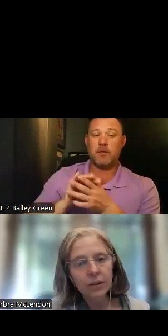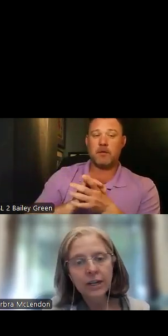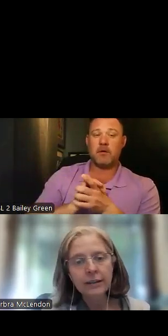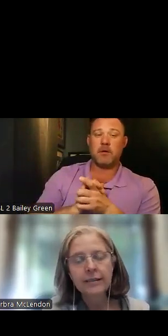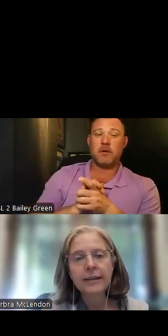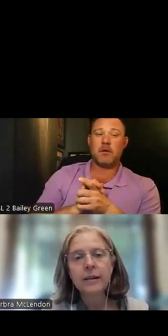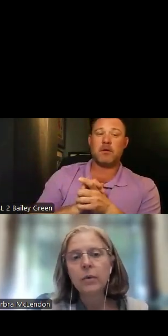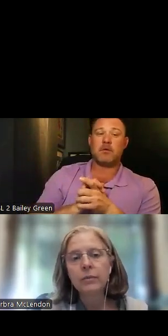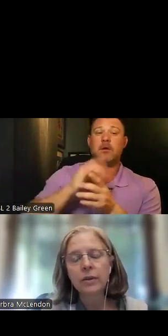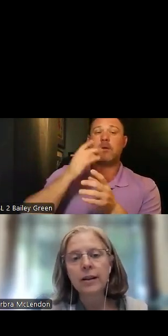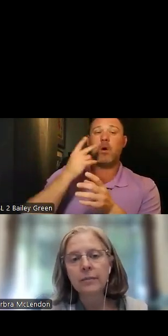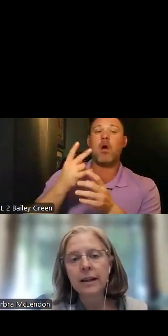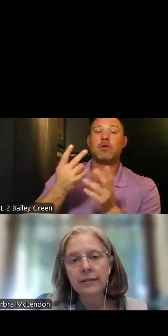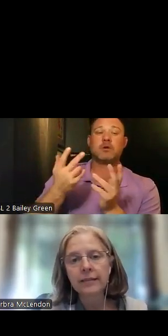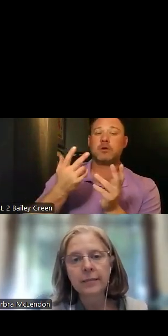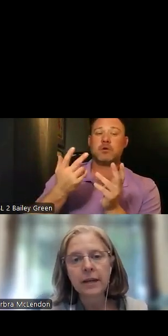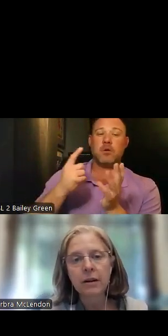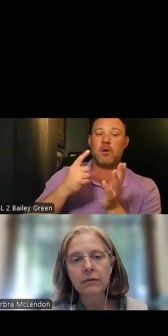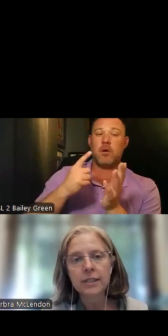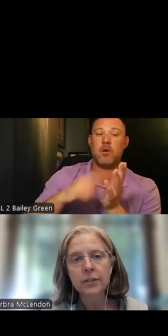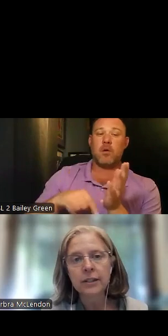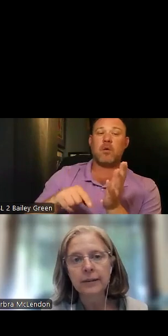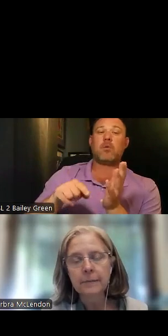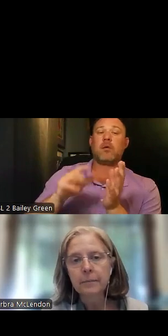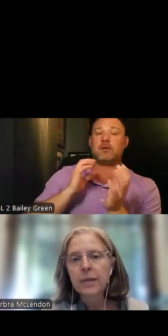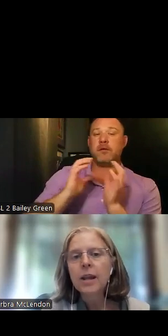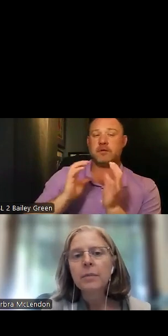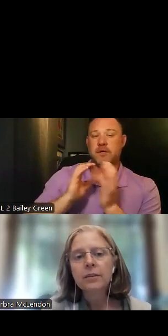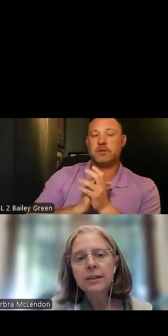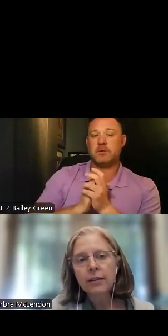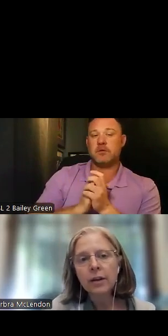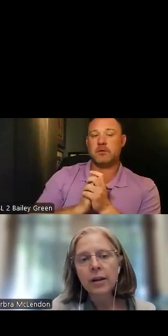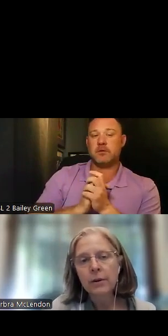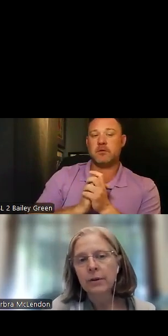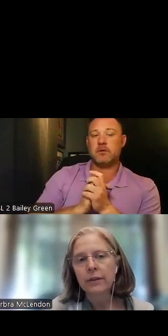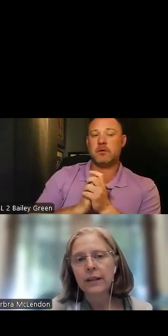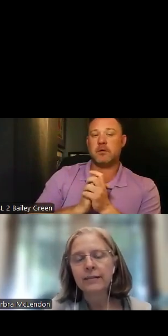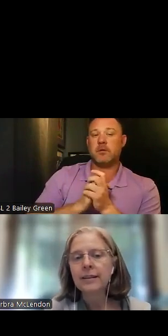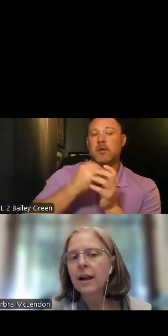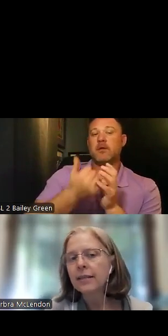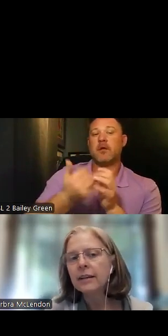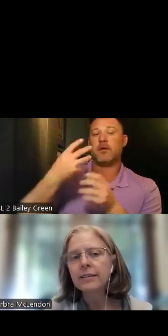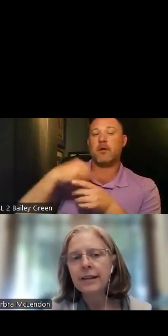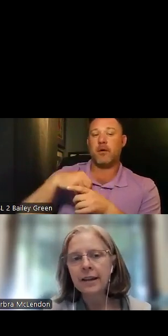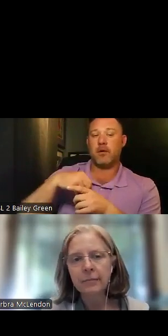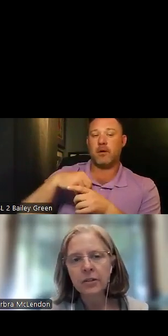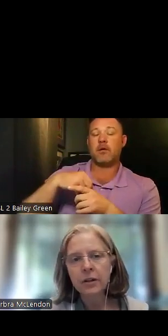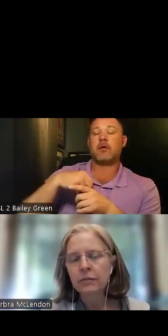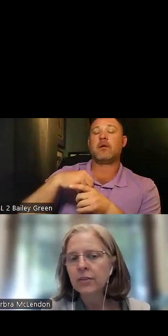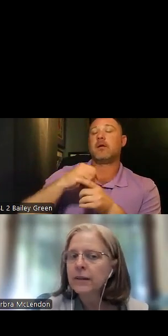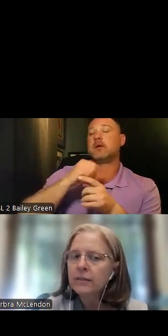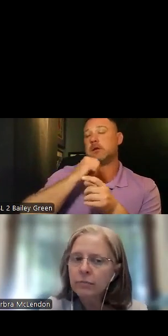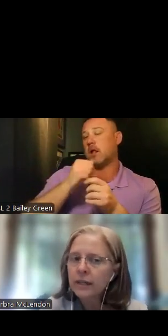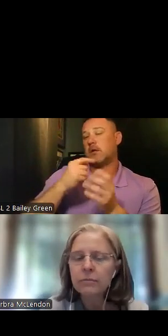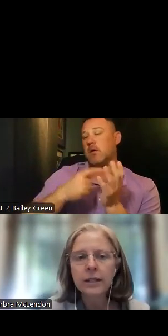be watching to see what comes out of these committee conversations. But there's another component of this that I think doesn't get as much